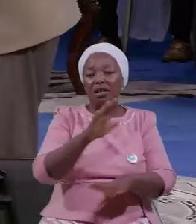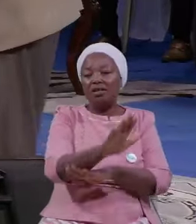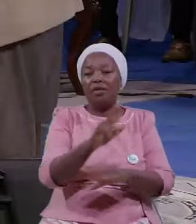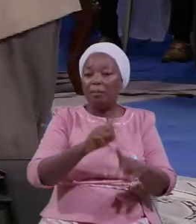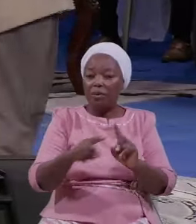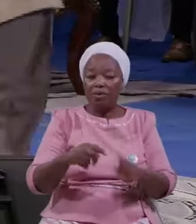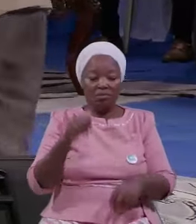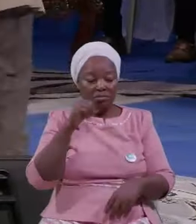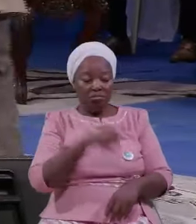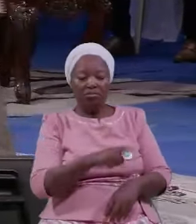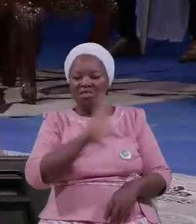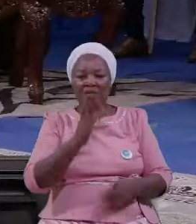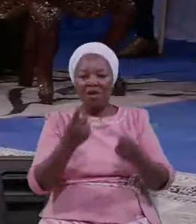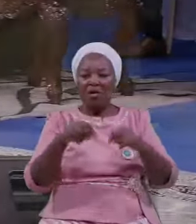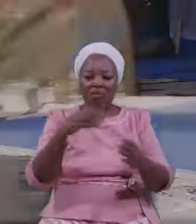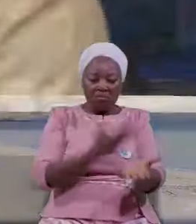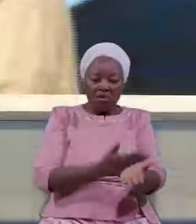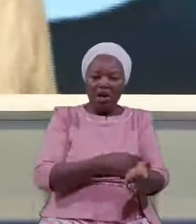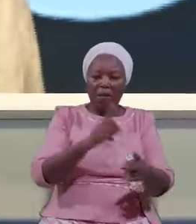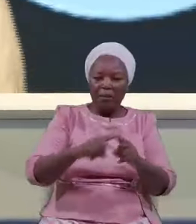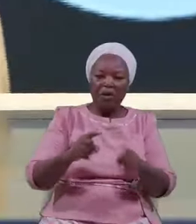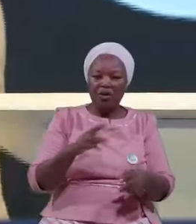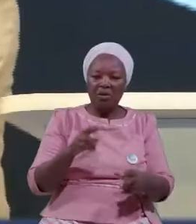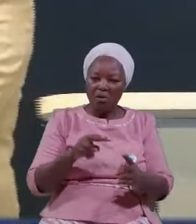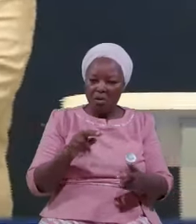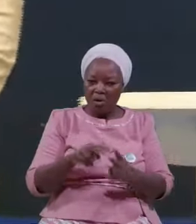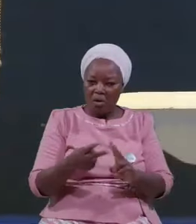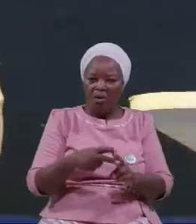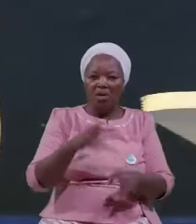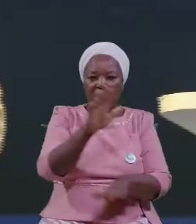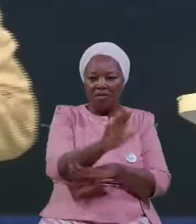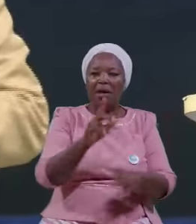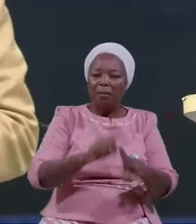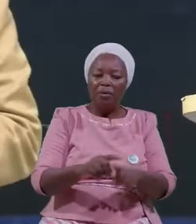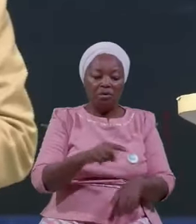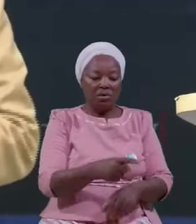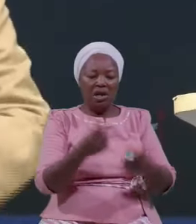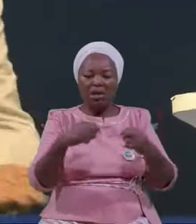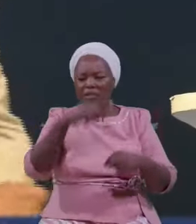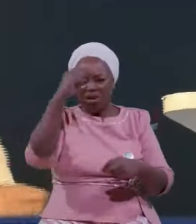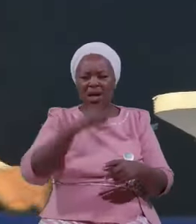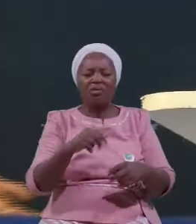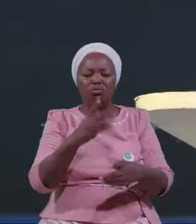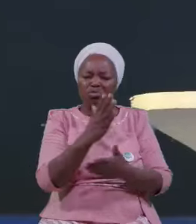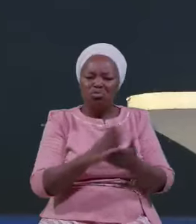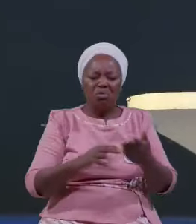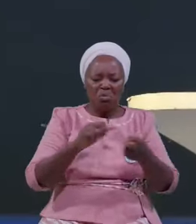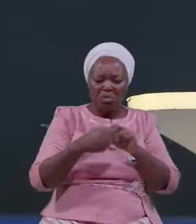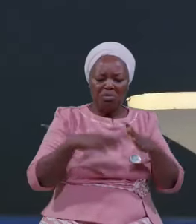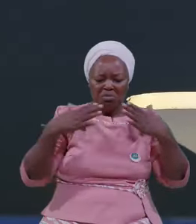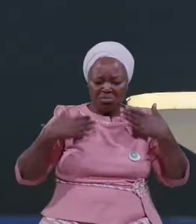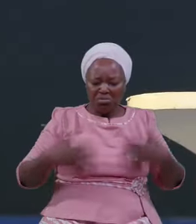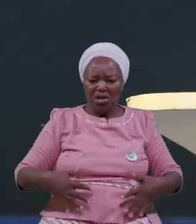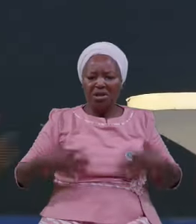in the evening. She had some reproaches in her life. Everybody looked down